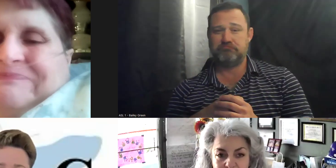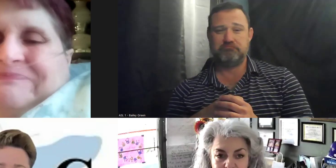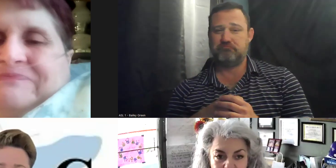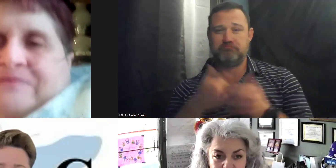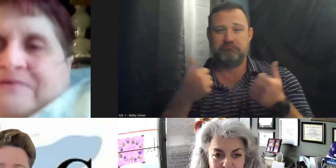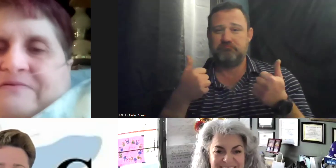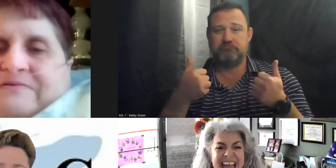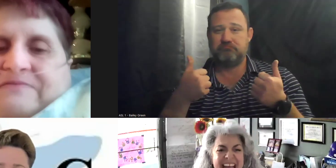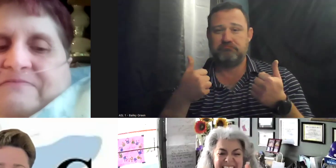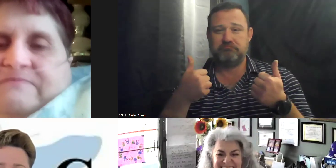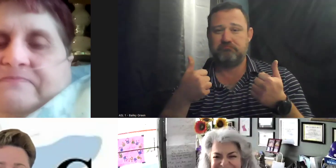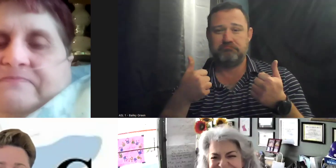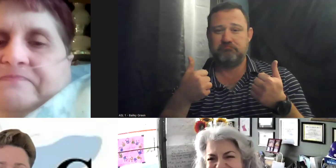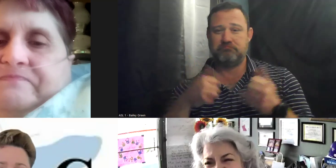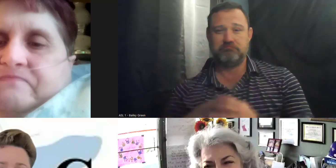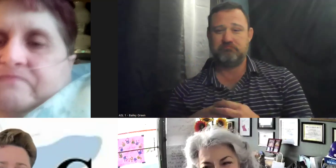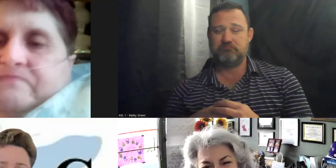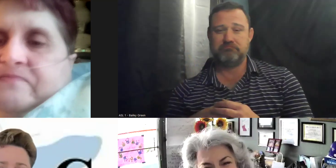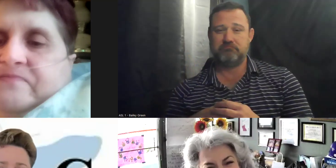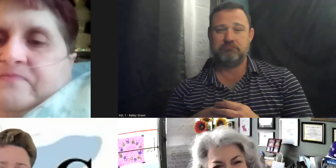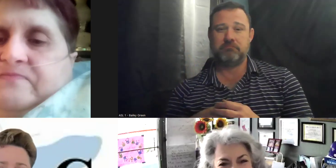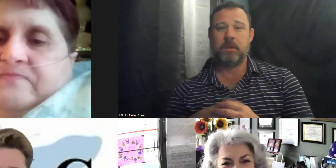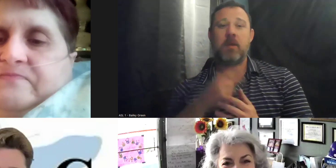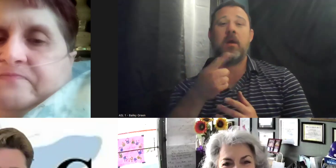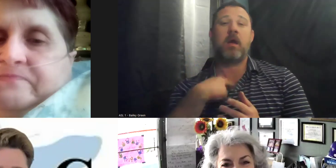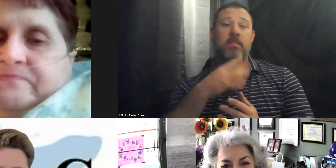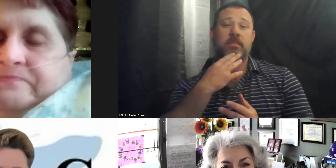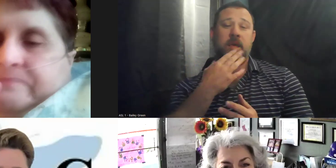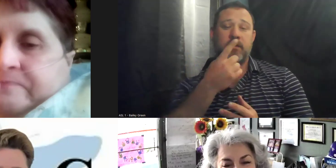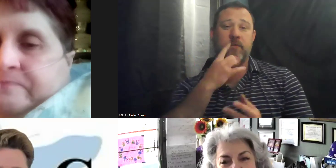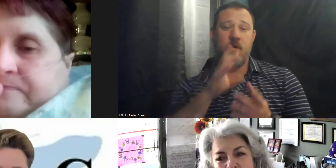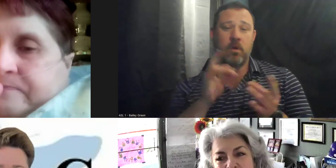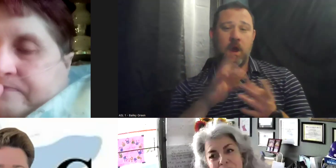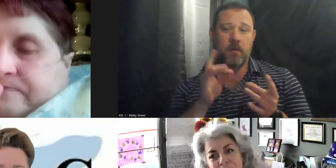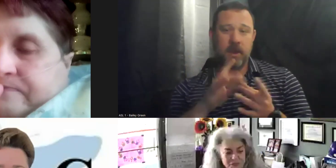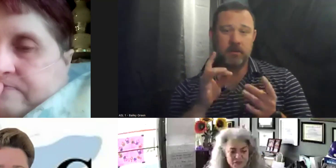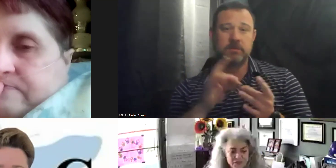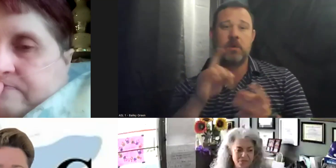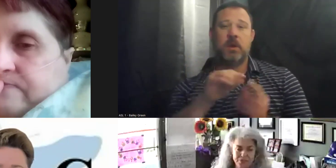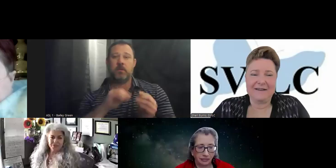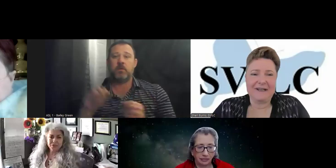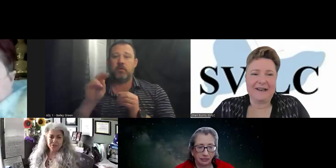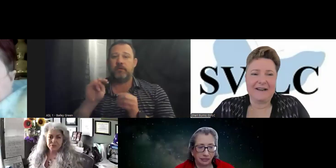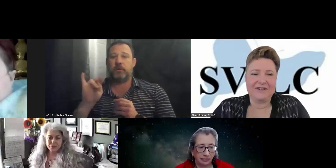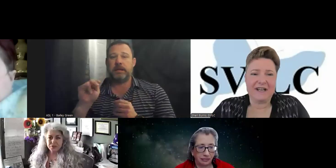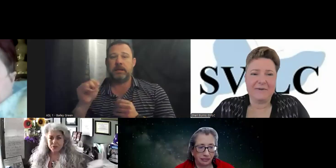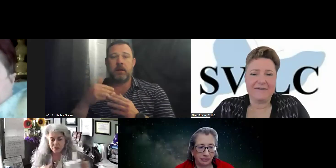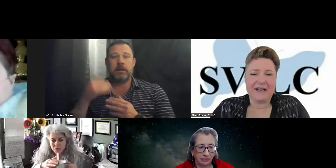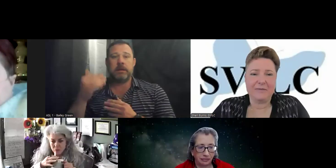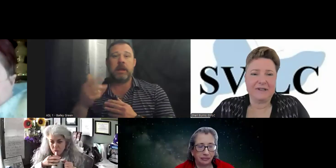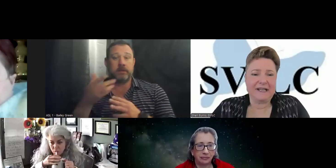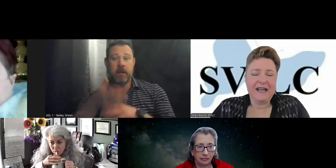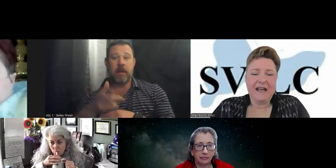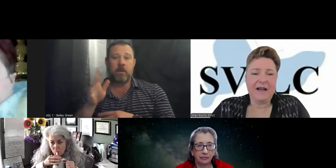Thank you, Debbie, for your comments. We're going to move to Nina next. And then after Nina,